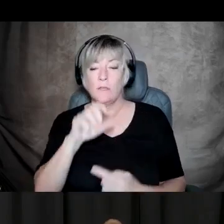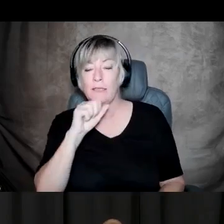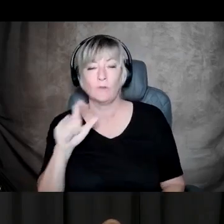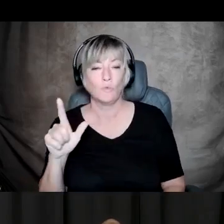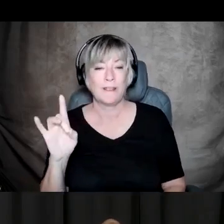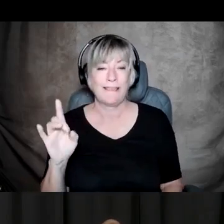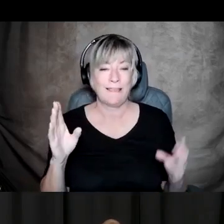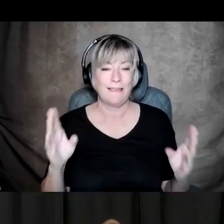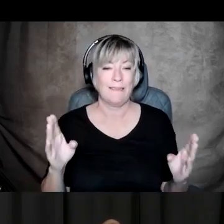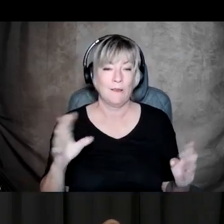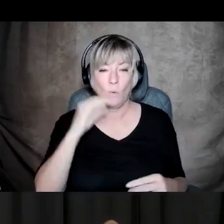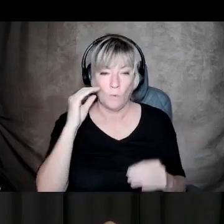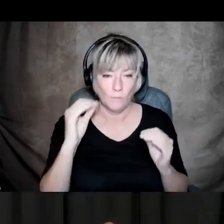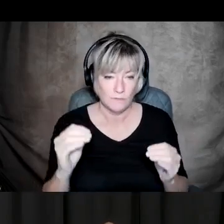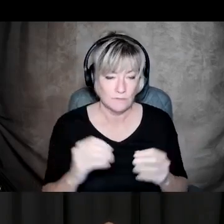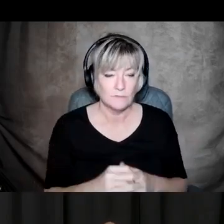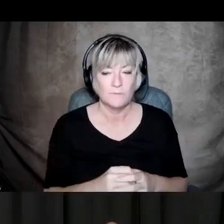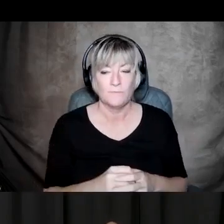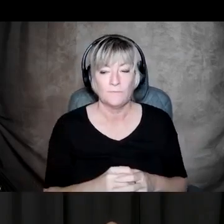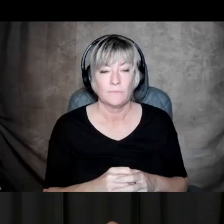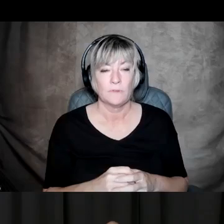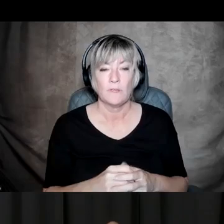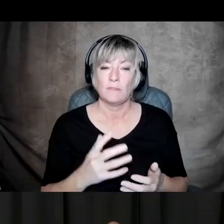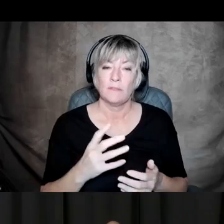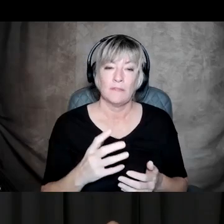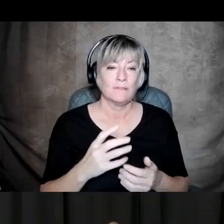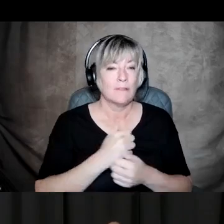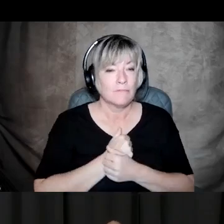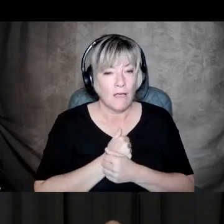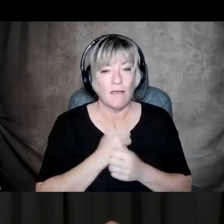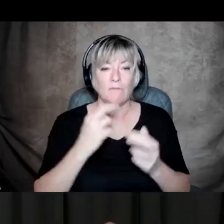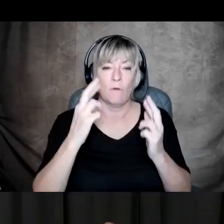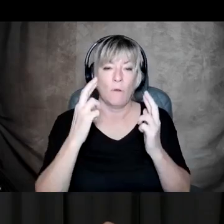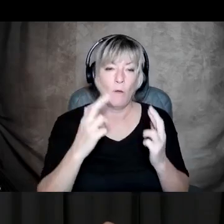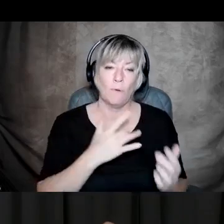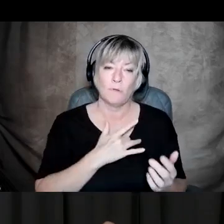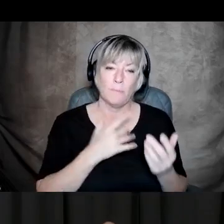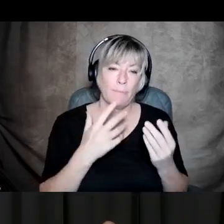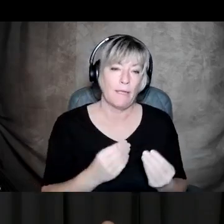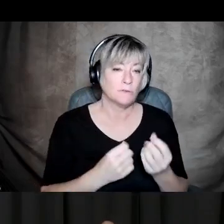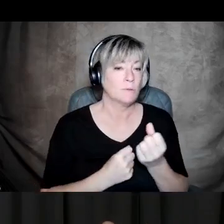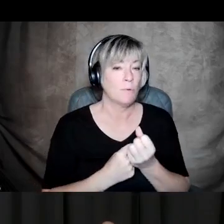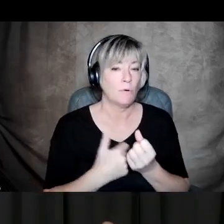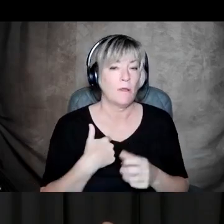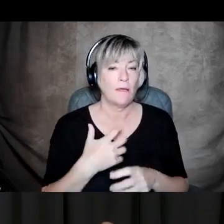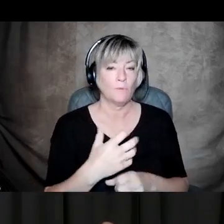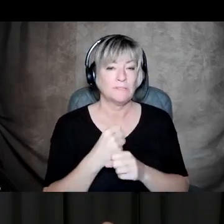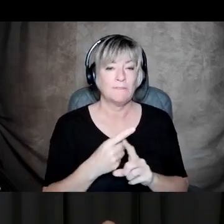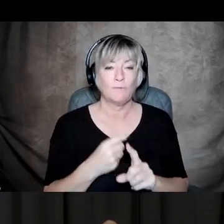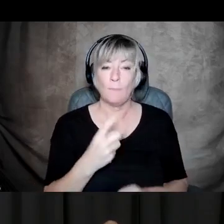old. And if it wasn't for the love and the hope and the compassion and support that I received from